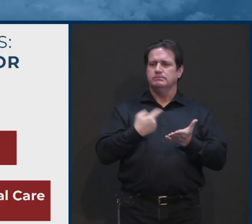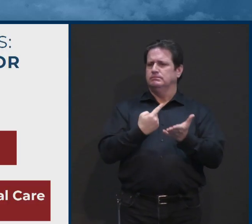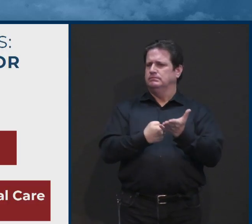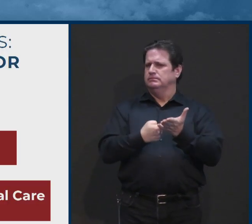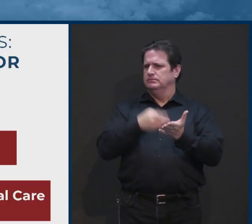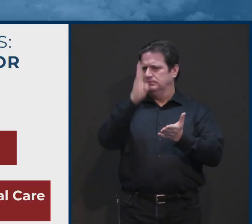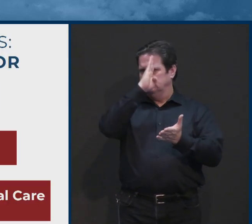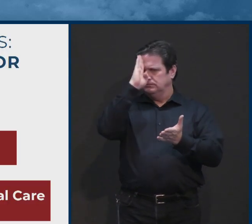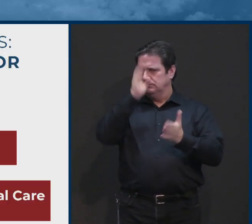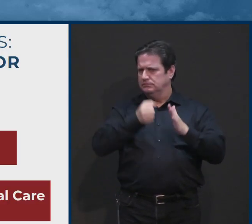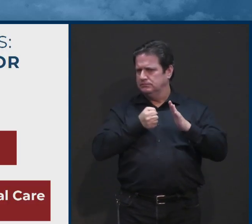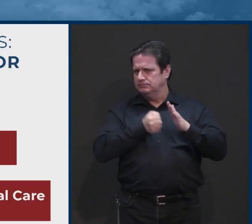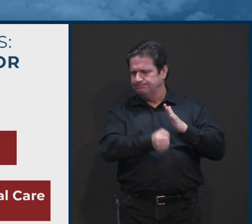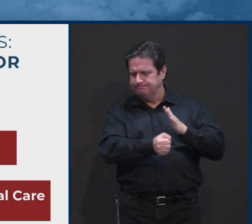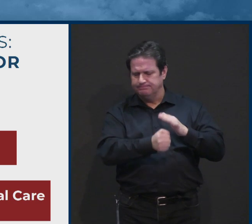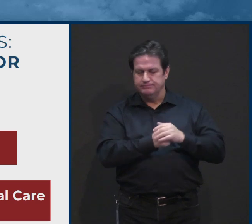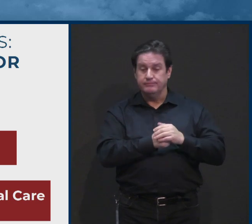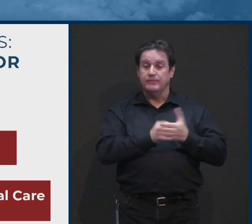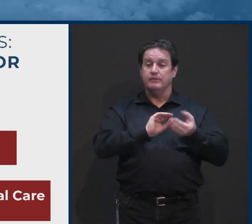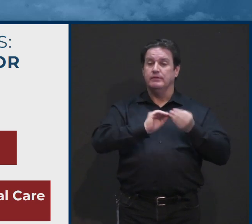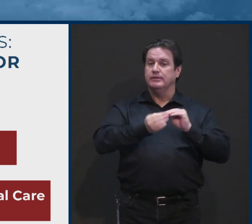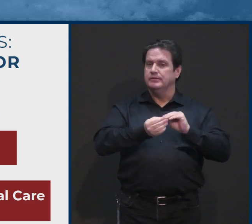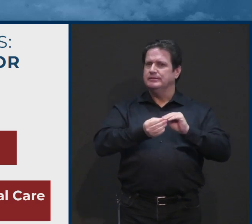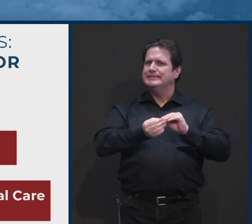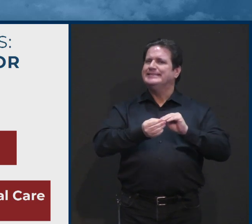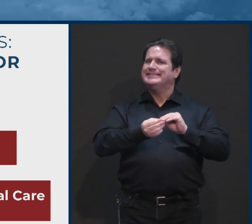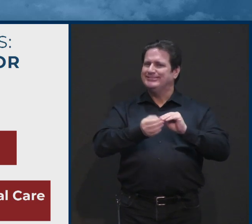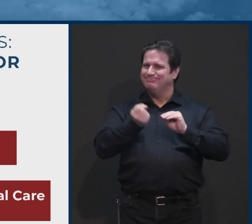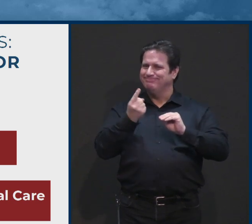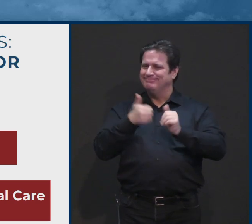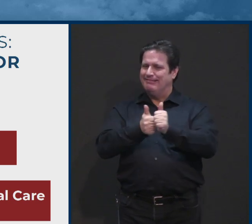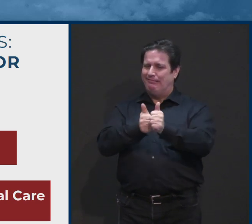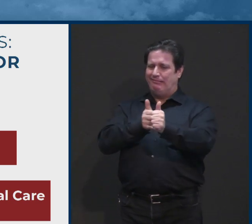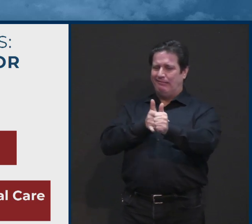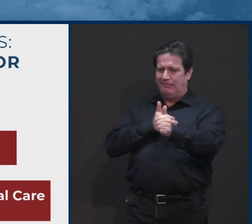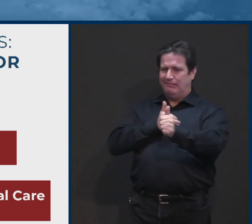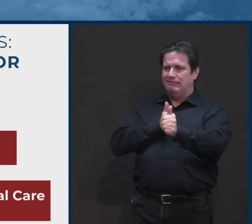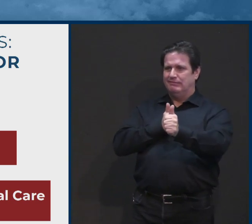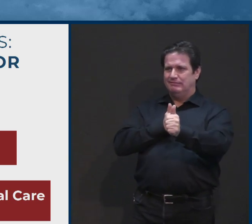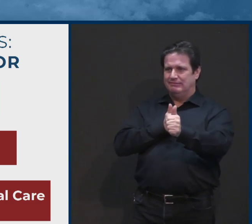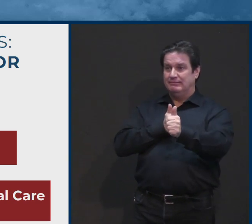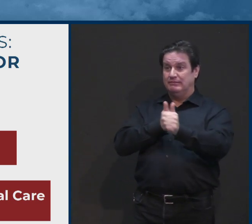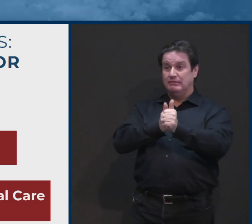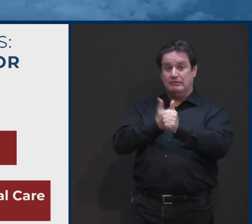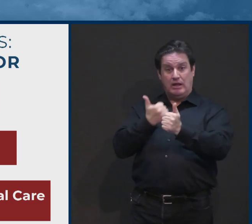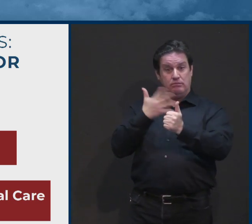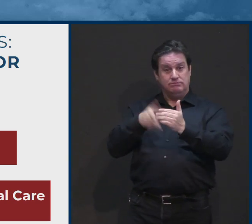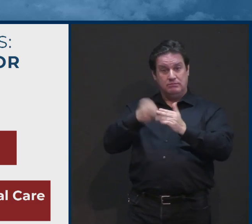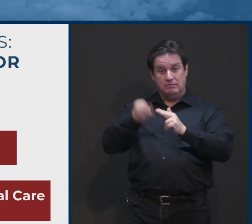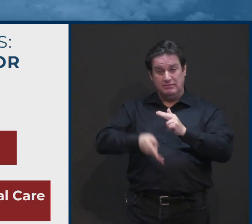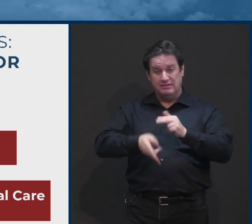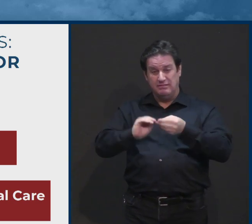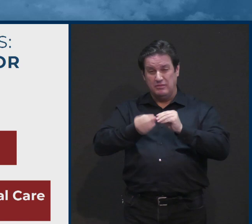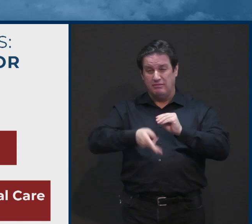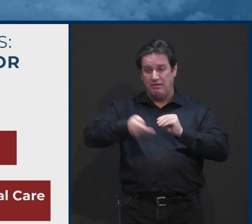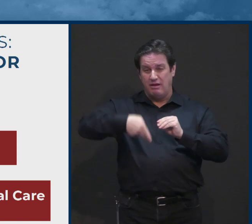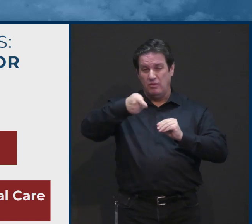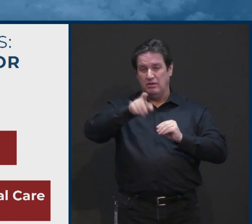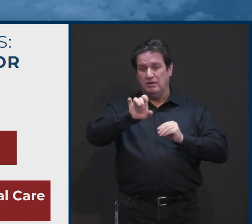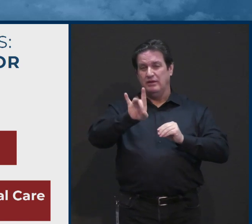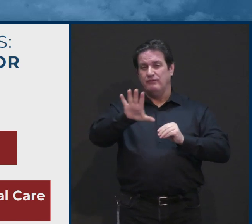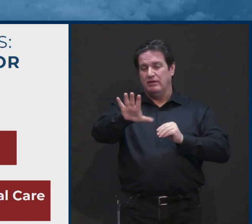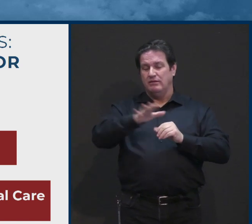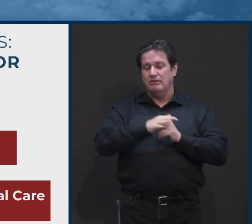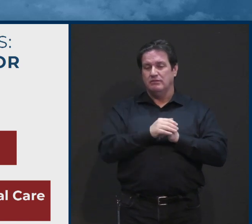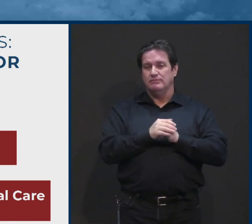reminder there, first of all, that number is as high as it's been in months at 185,